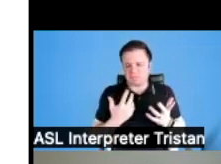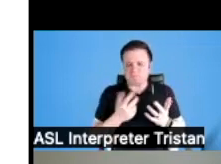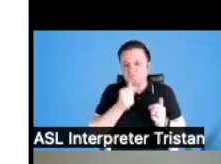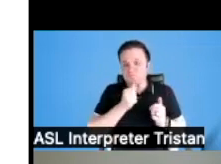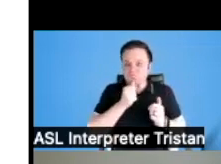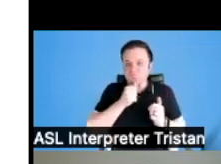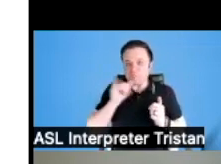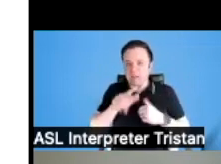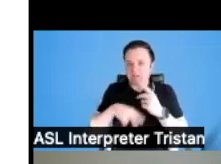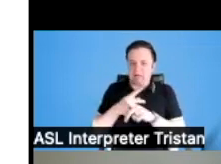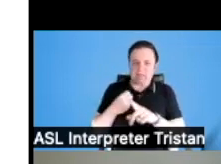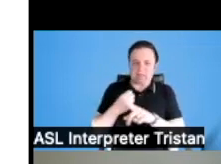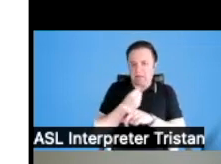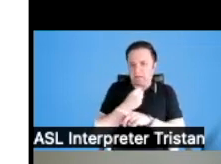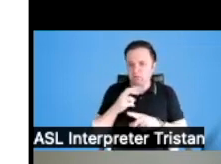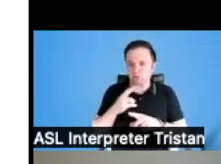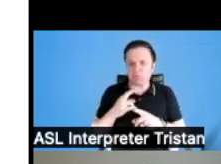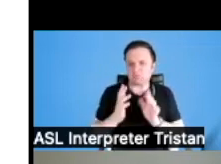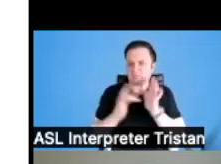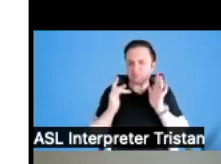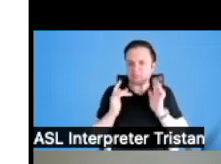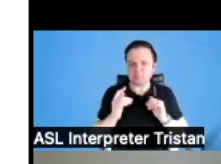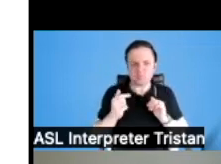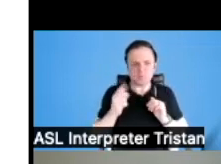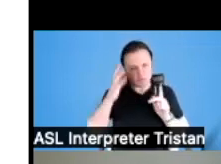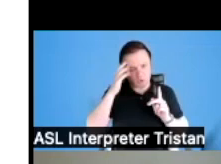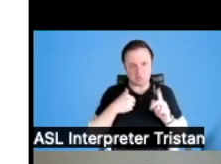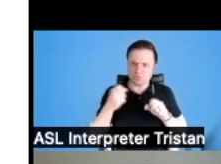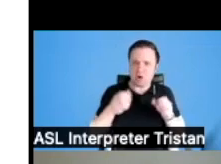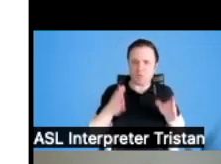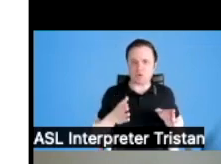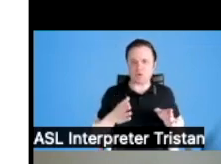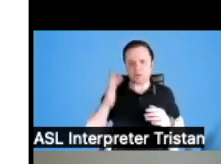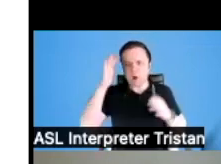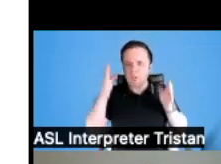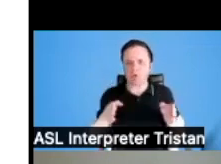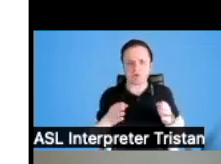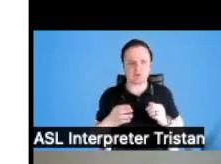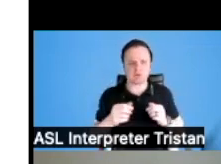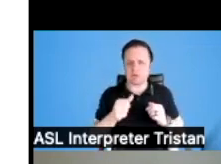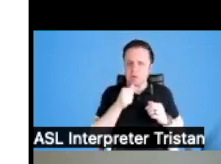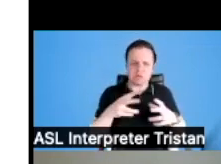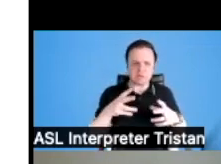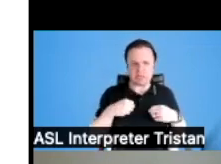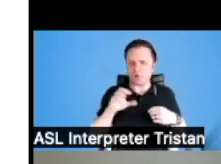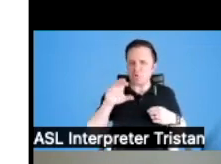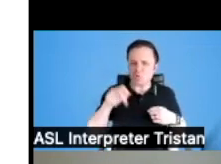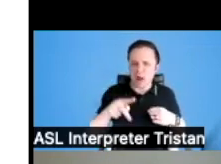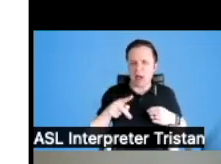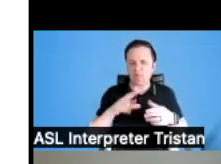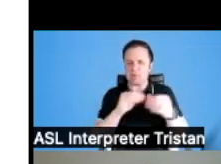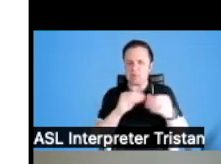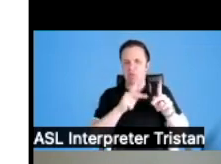that. It's embarrassing because people know me to be a strong person, a smart person, someone that didn't take crap. I didn't want people to look down on